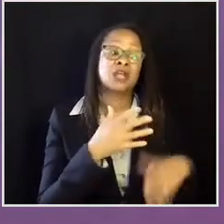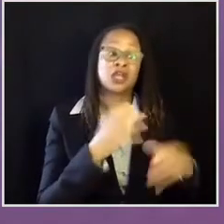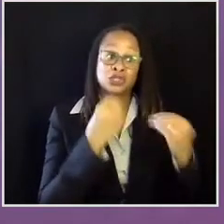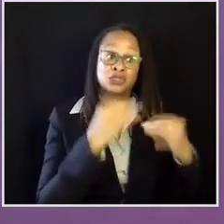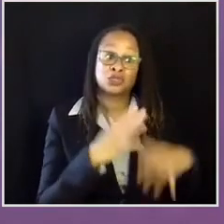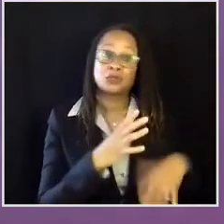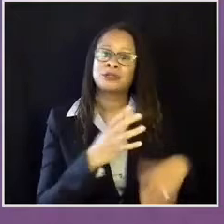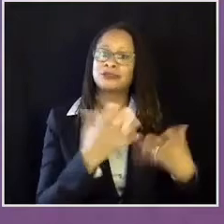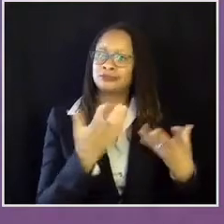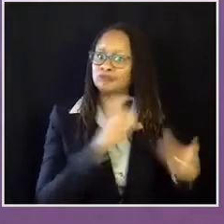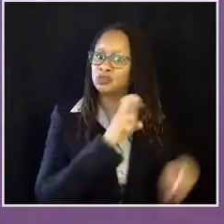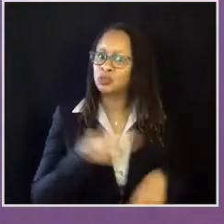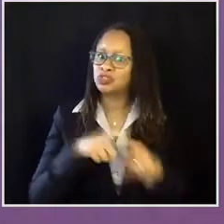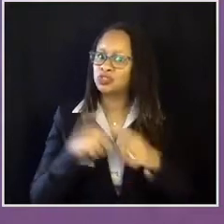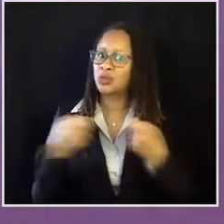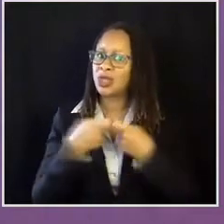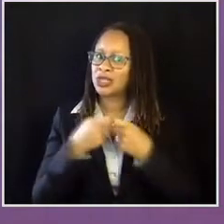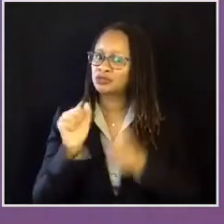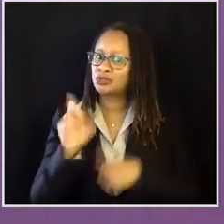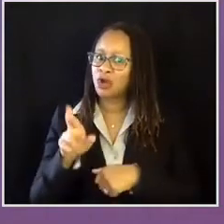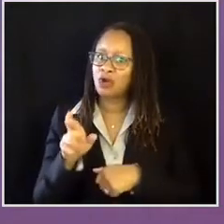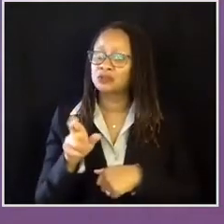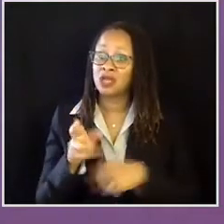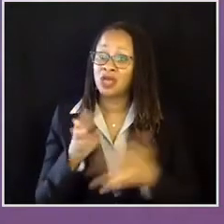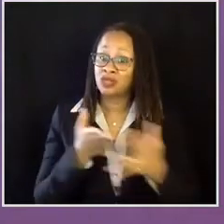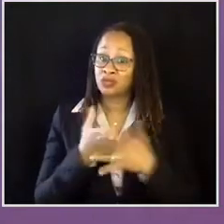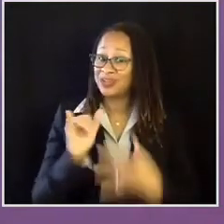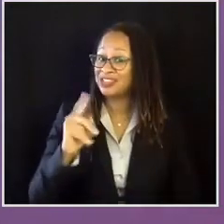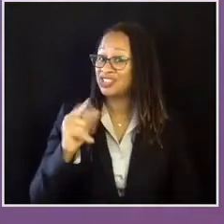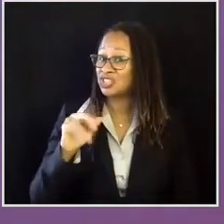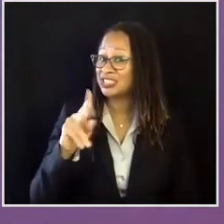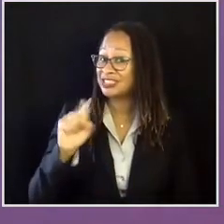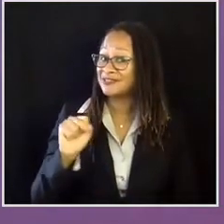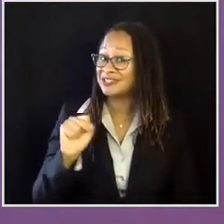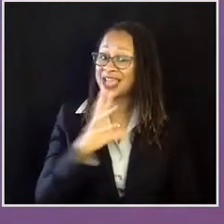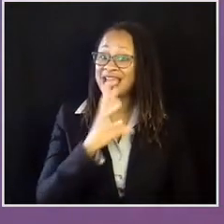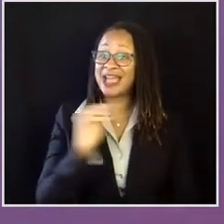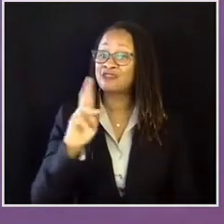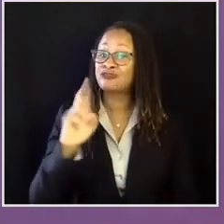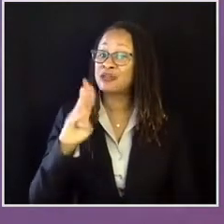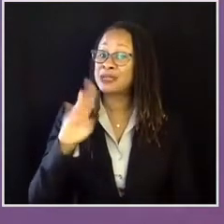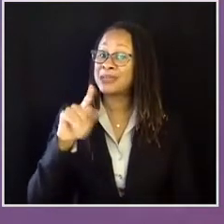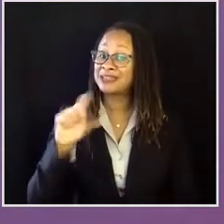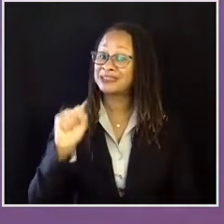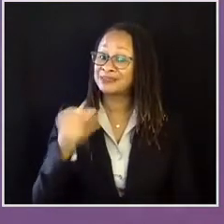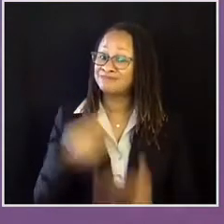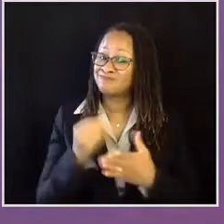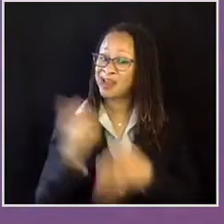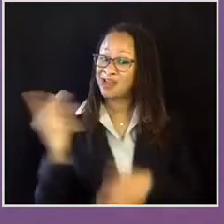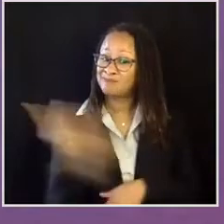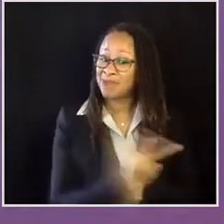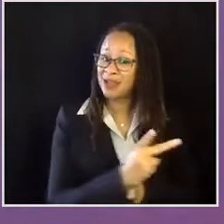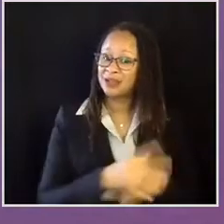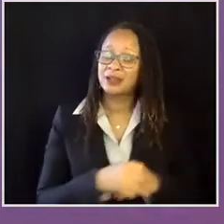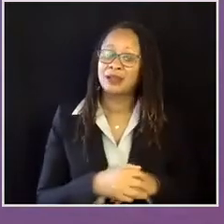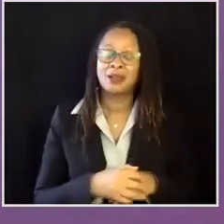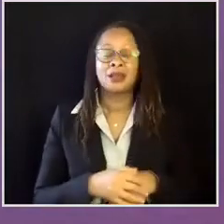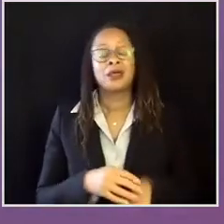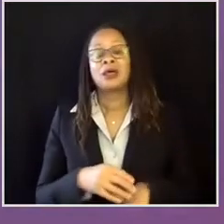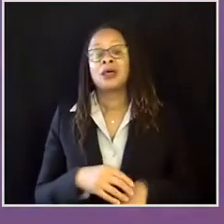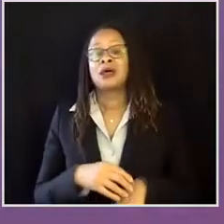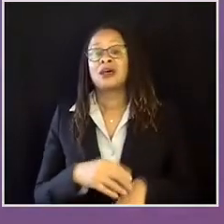initiatives. Not only that, the United States owns one of them and maintains an enormous fleet of